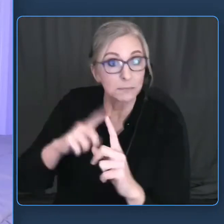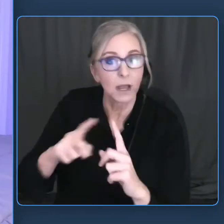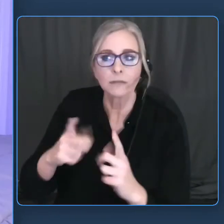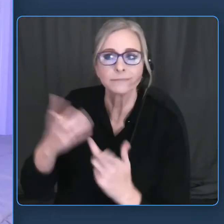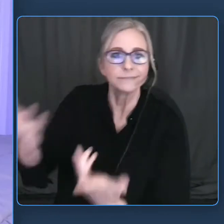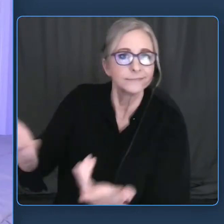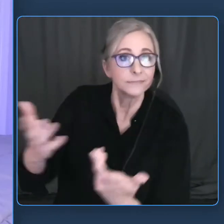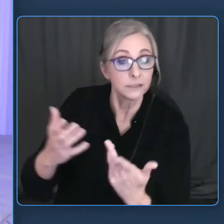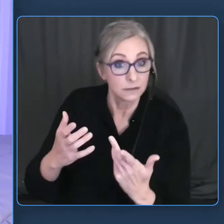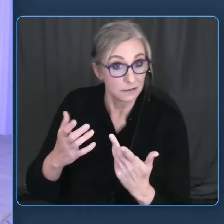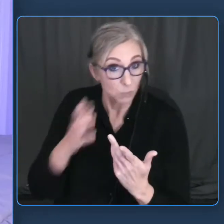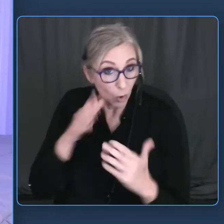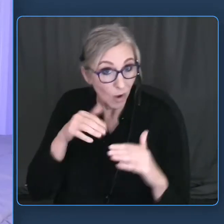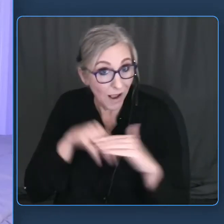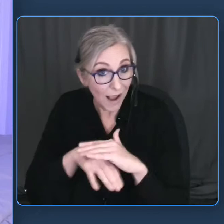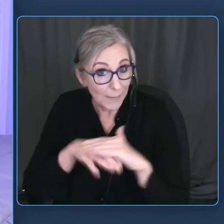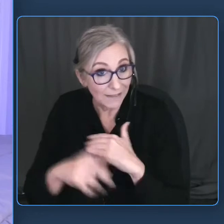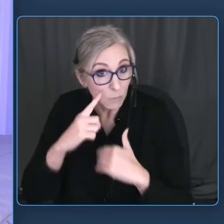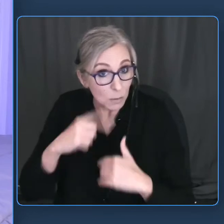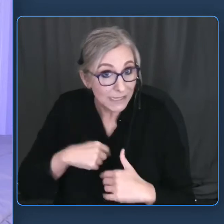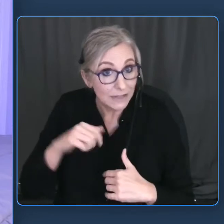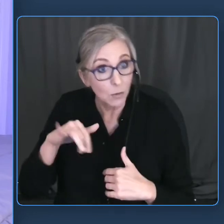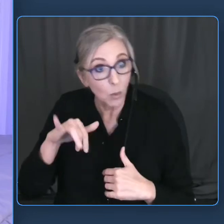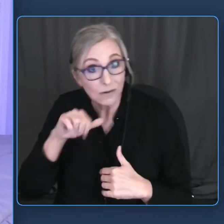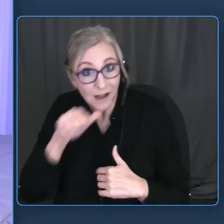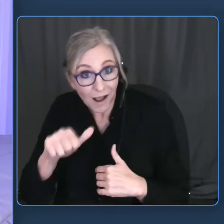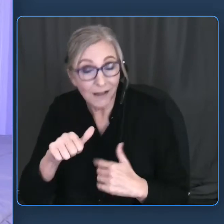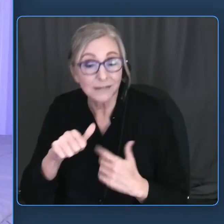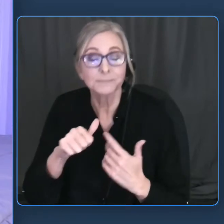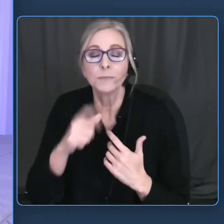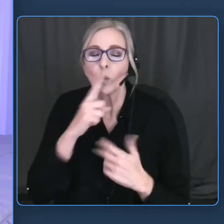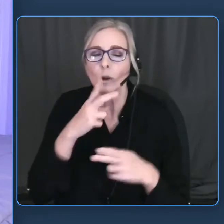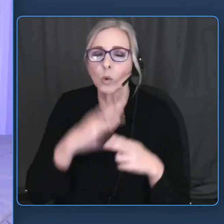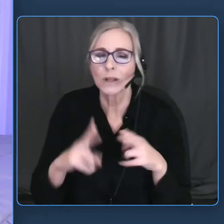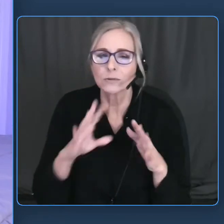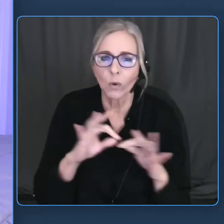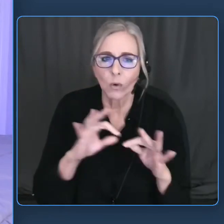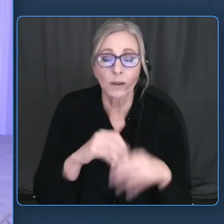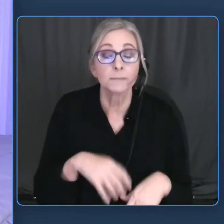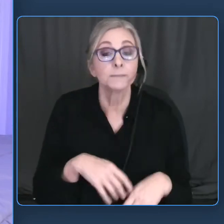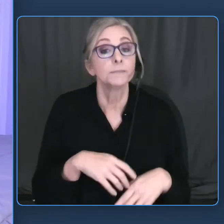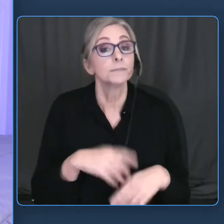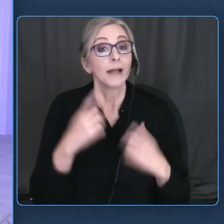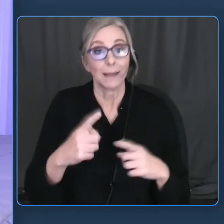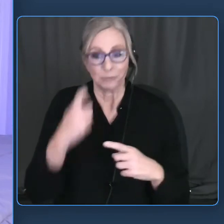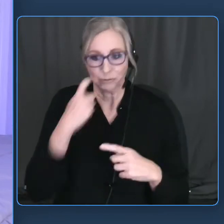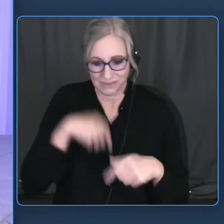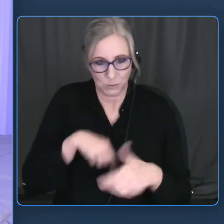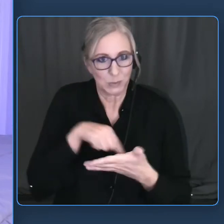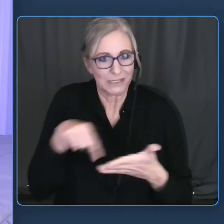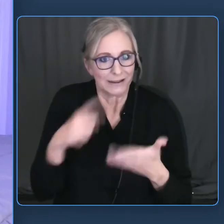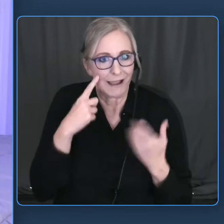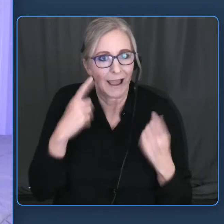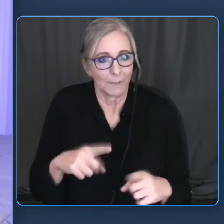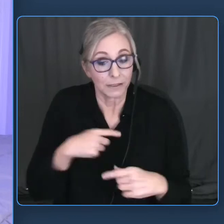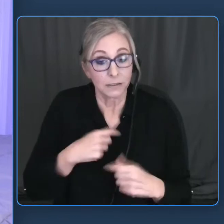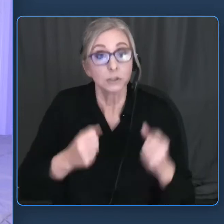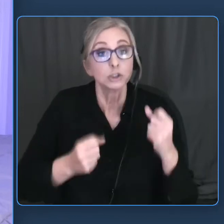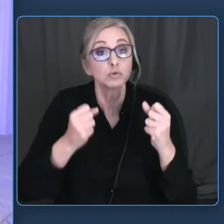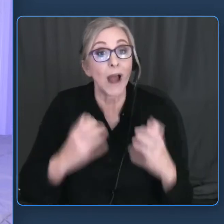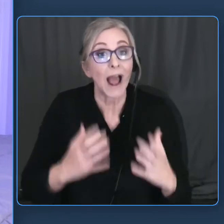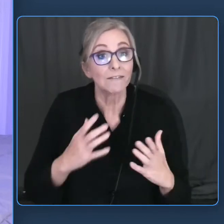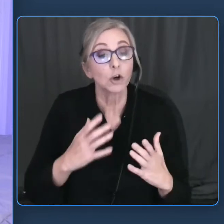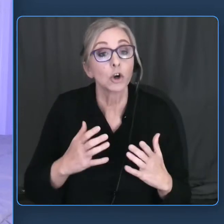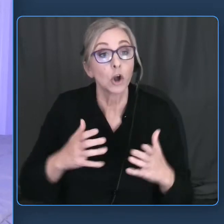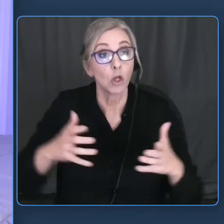how accommodating are they? And one quick story, I had a incident just this past week where the driver threw